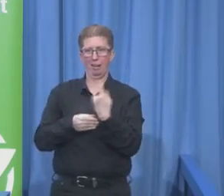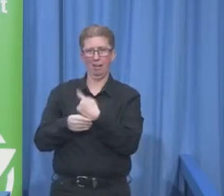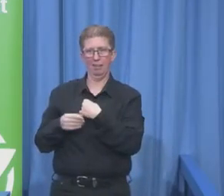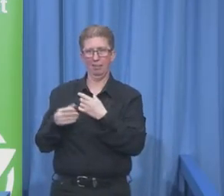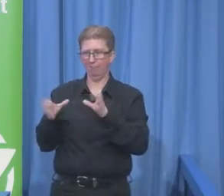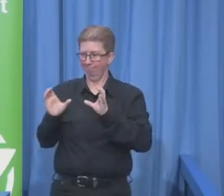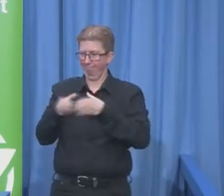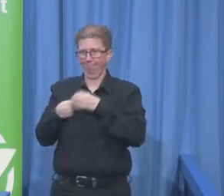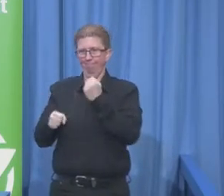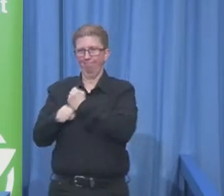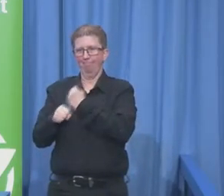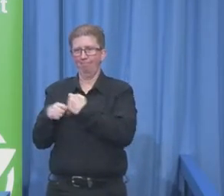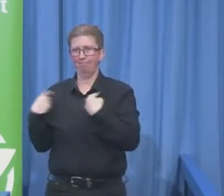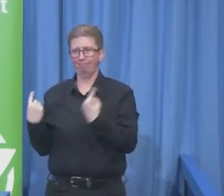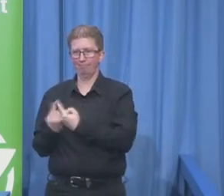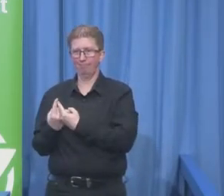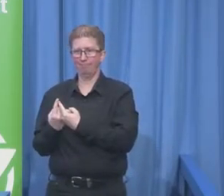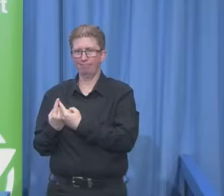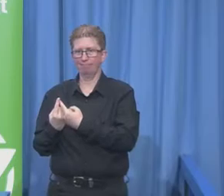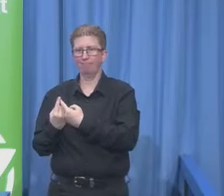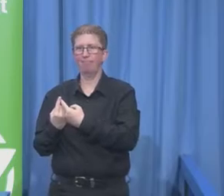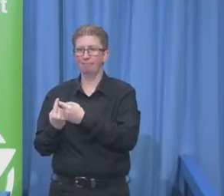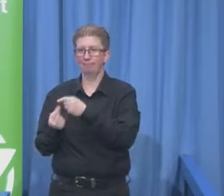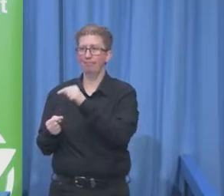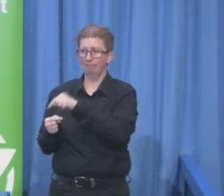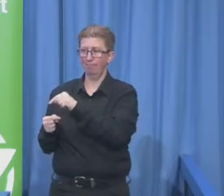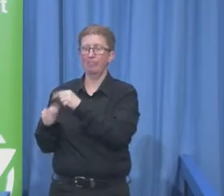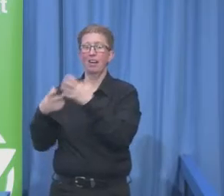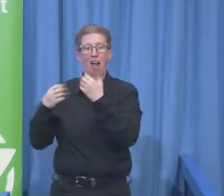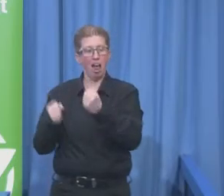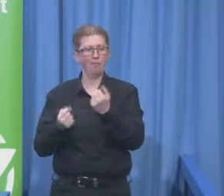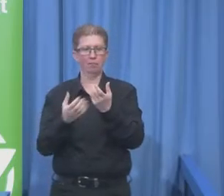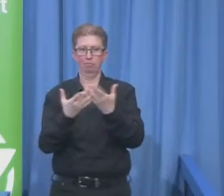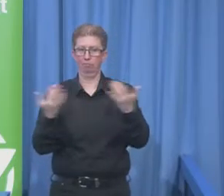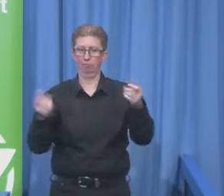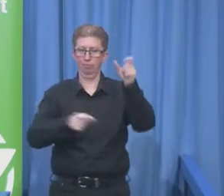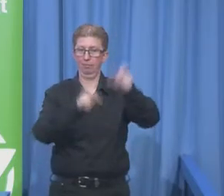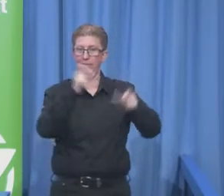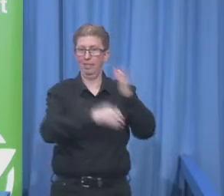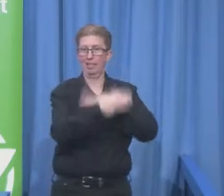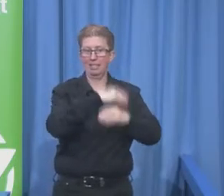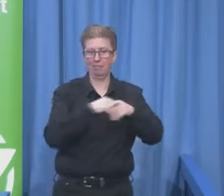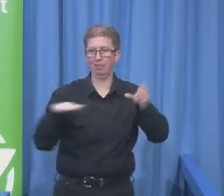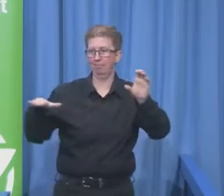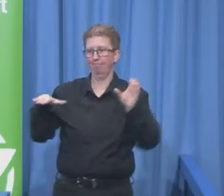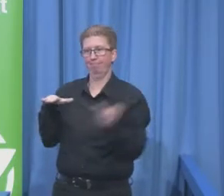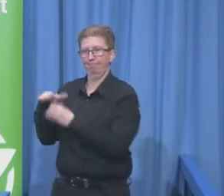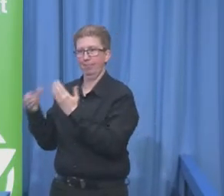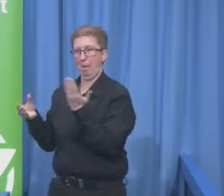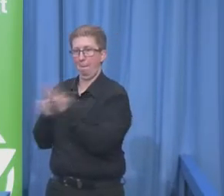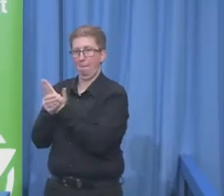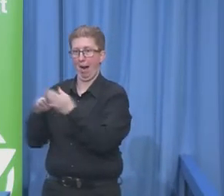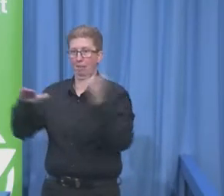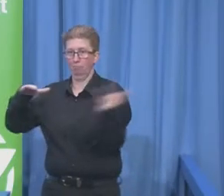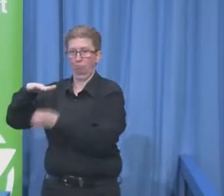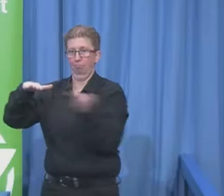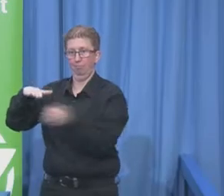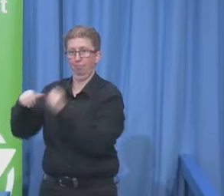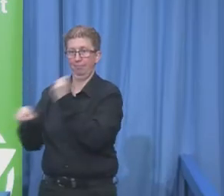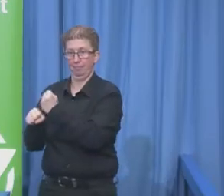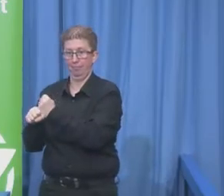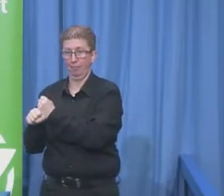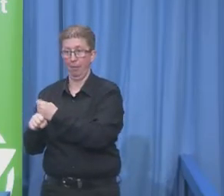also important as we move along in this train and deploy model is to also build internal capacity of the organization